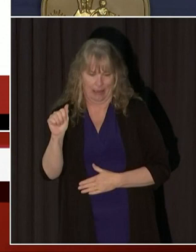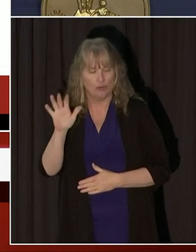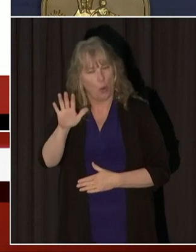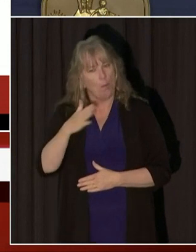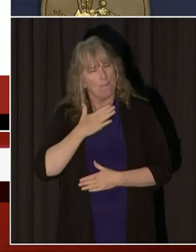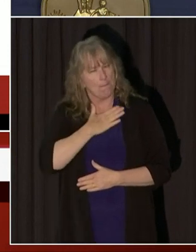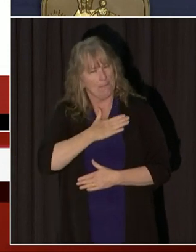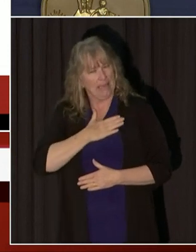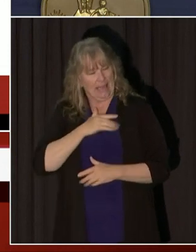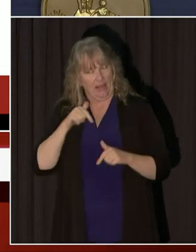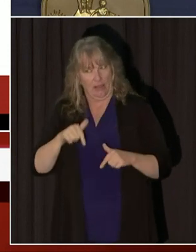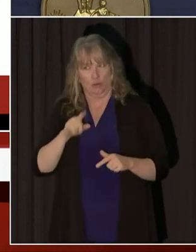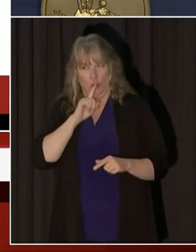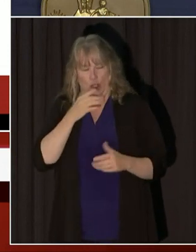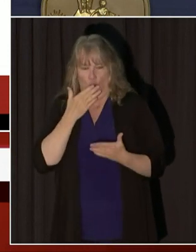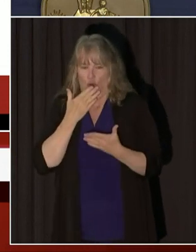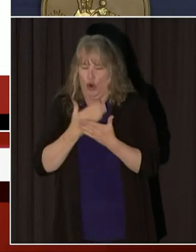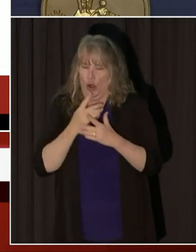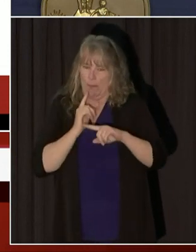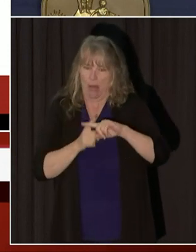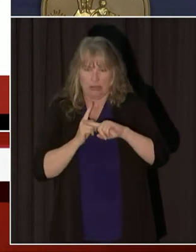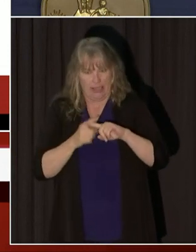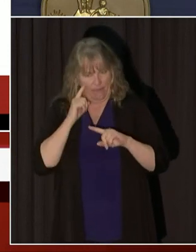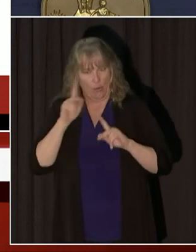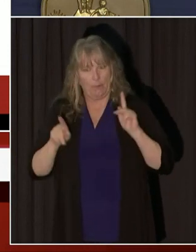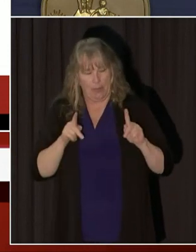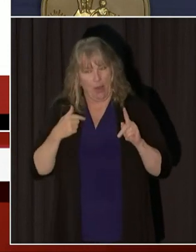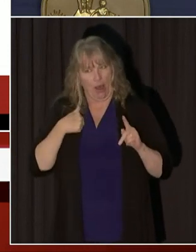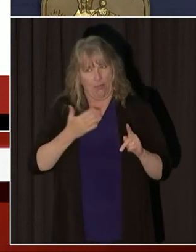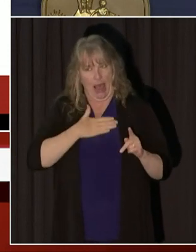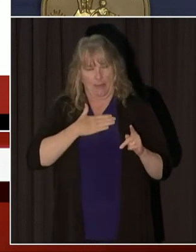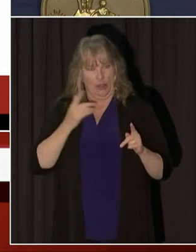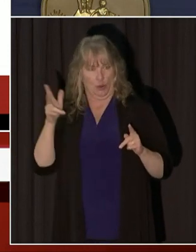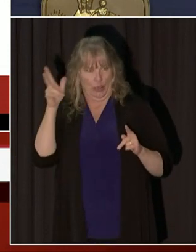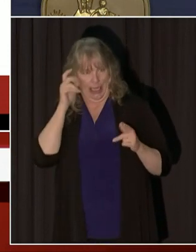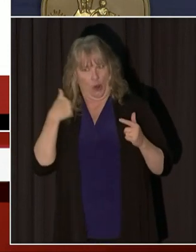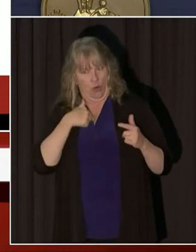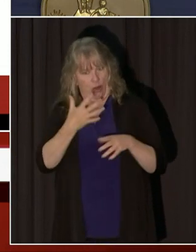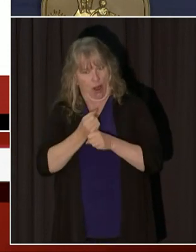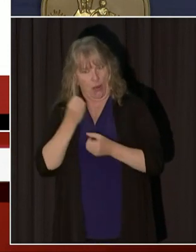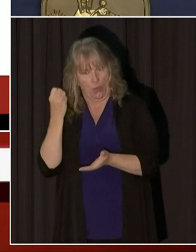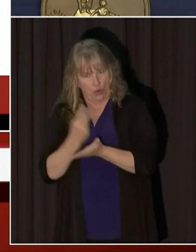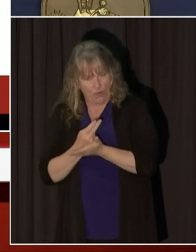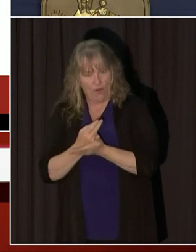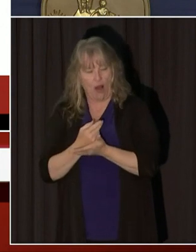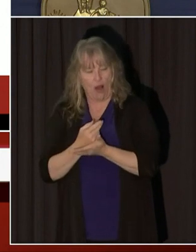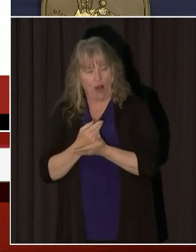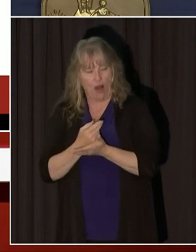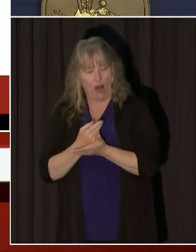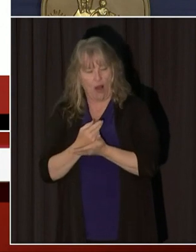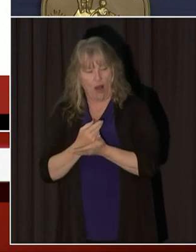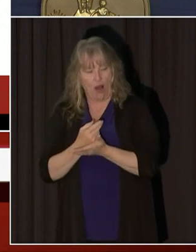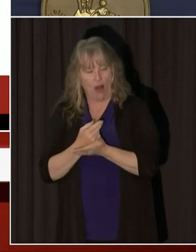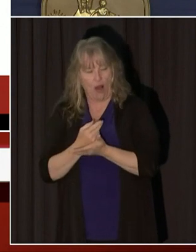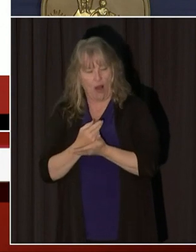a very good thing. I'm glad that we were approved and to use SNAP benefits on